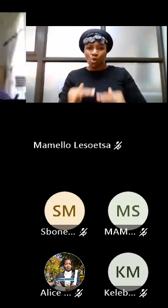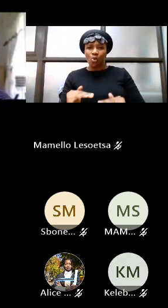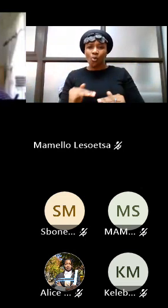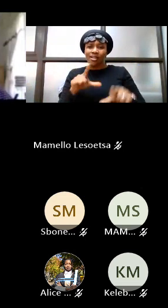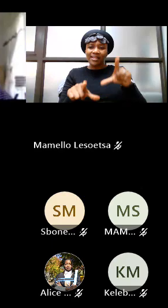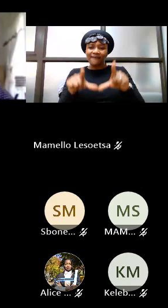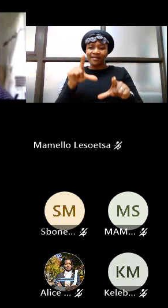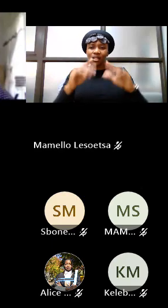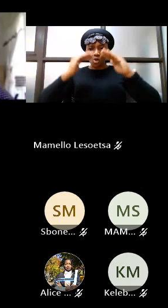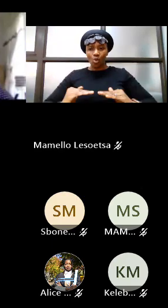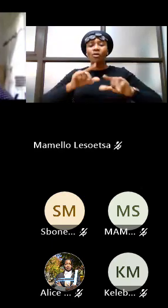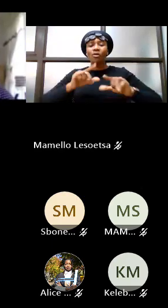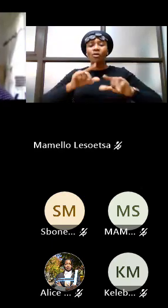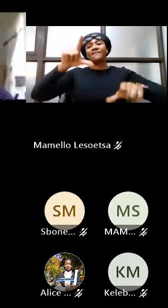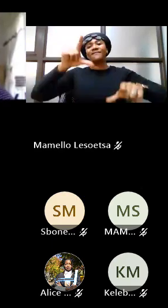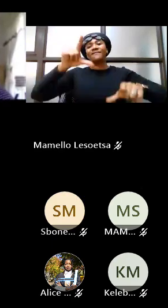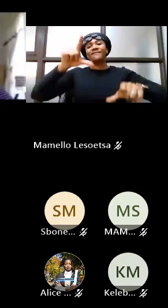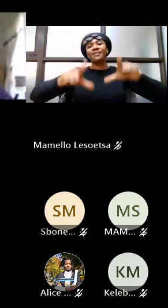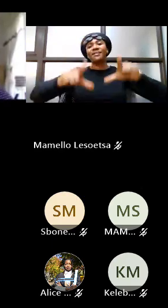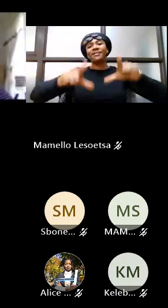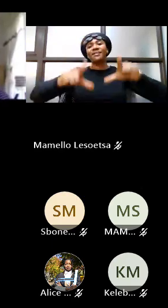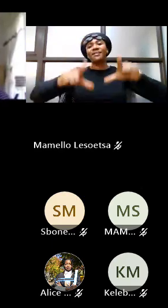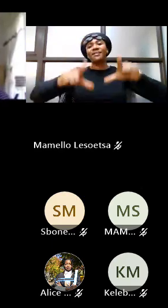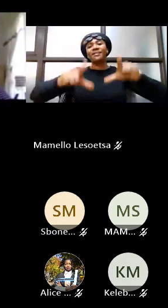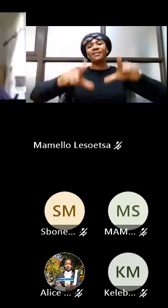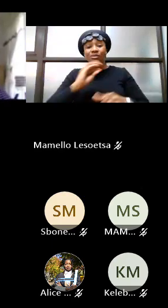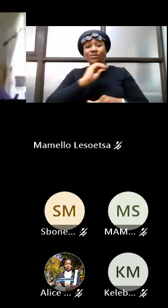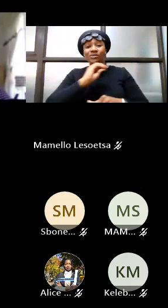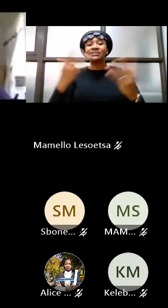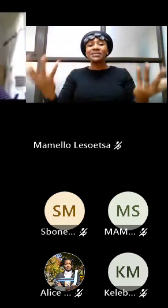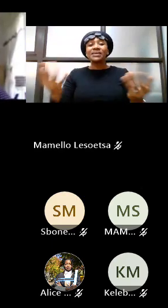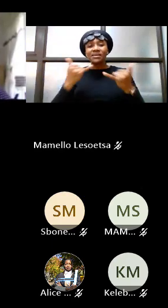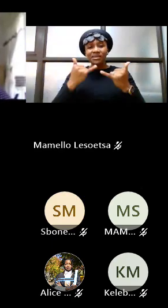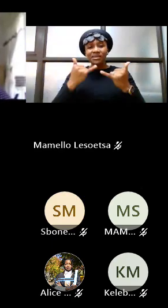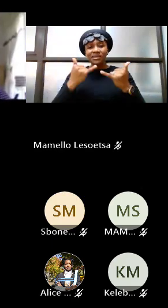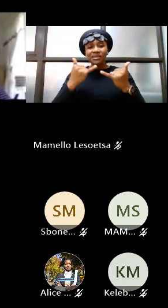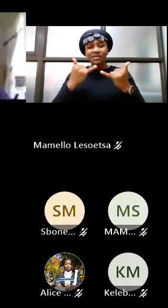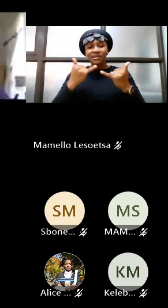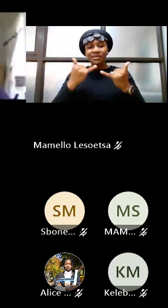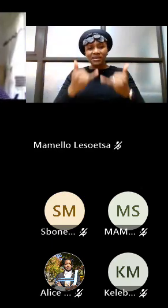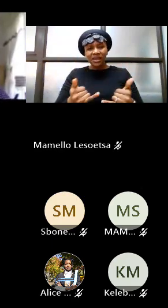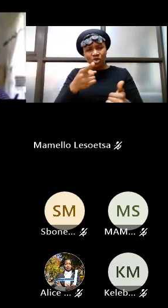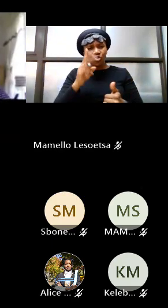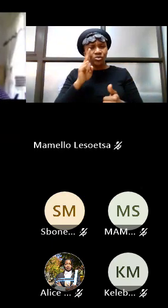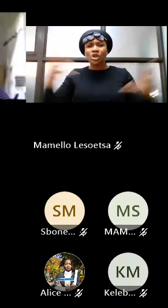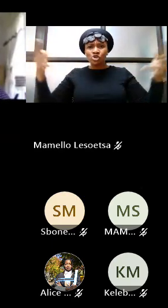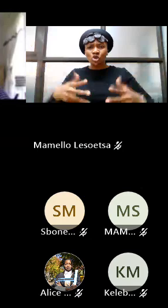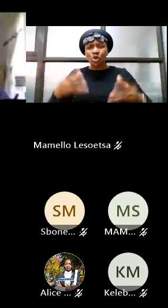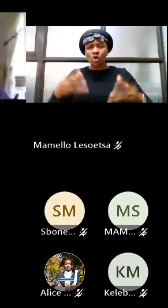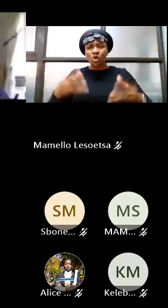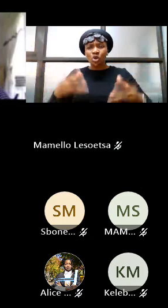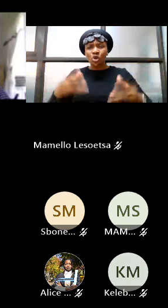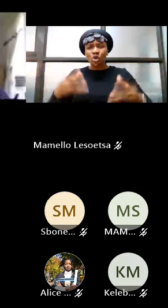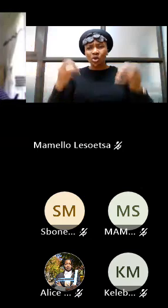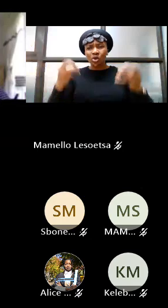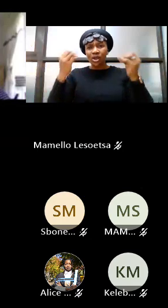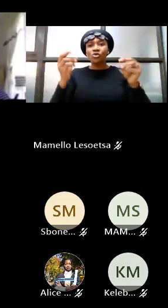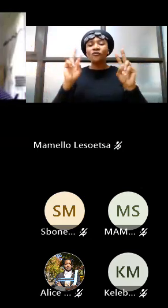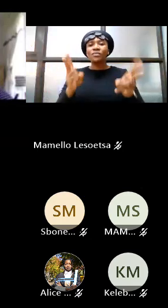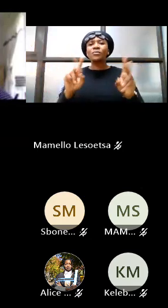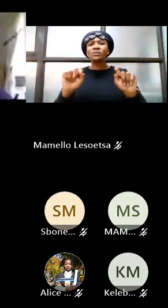studies, disability shocks a lot of people and scares a lot of people, and they tend to feel the world is crumbling and they